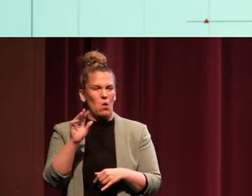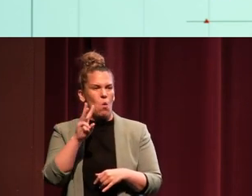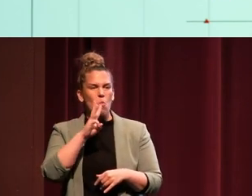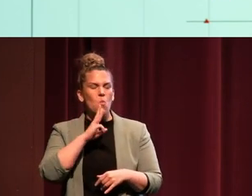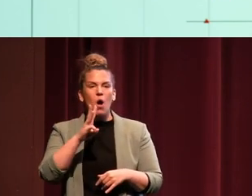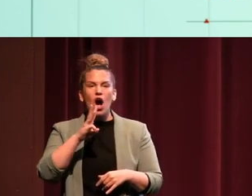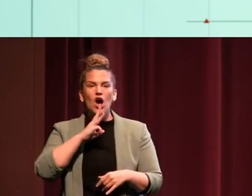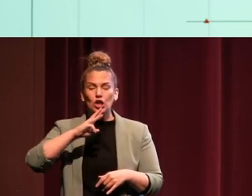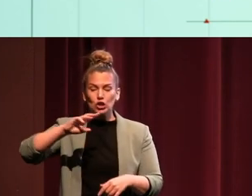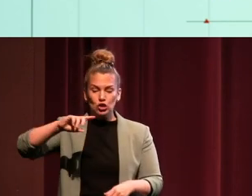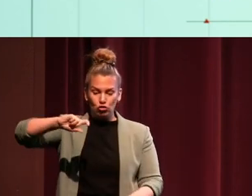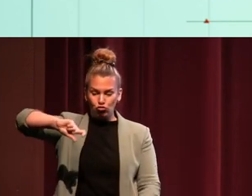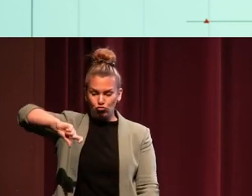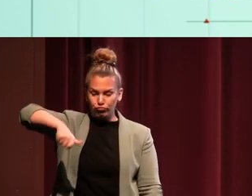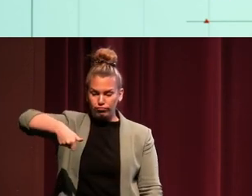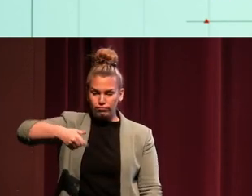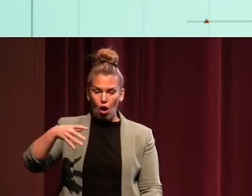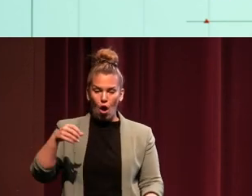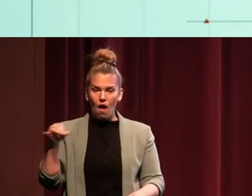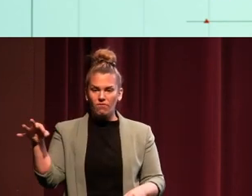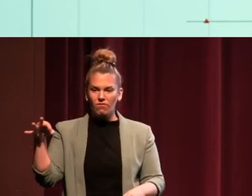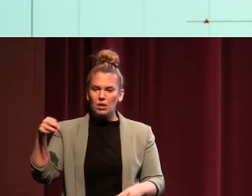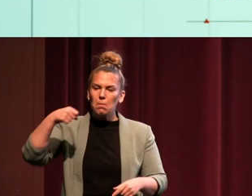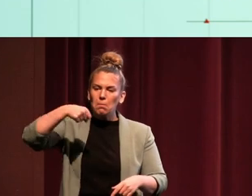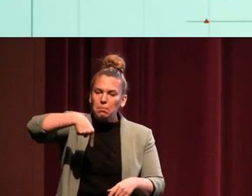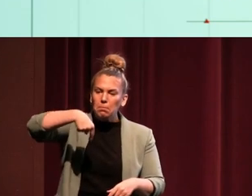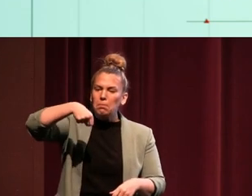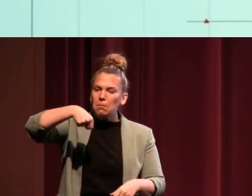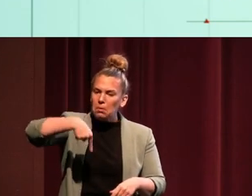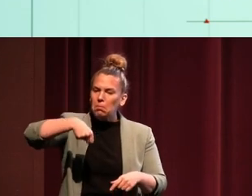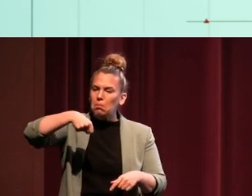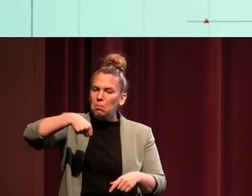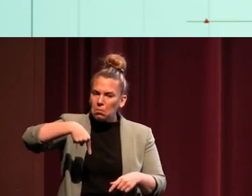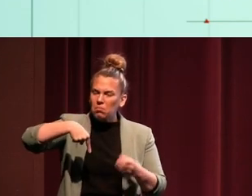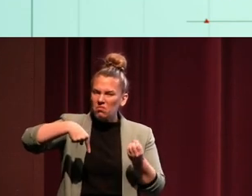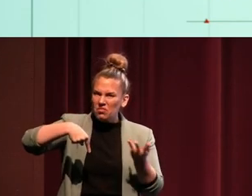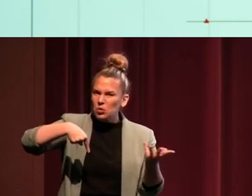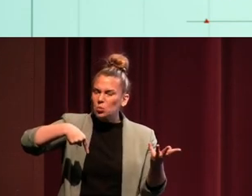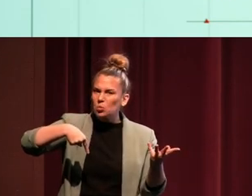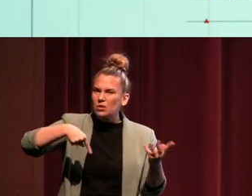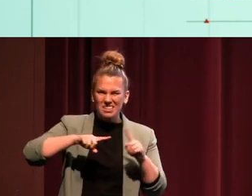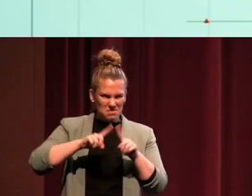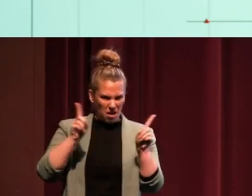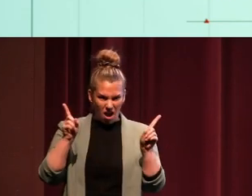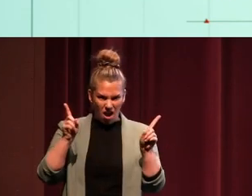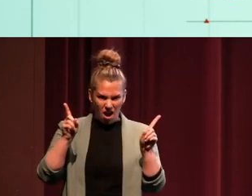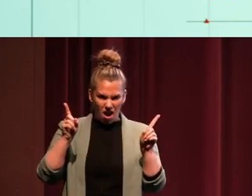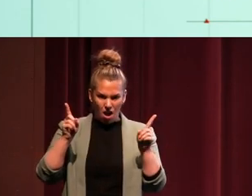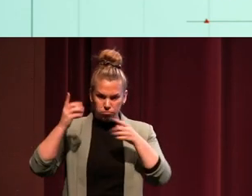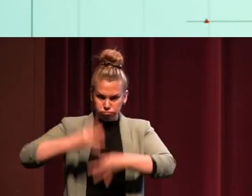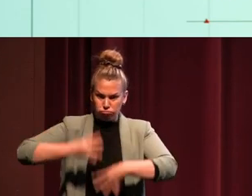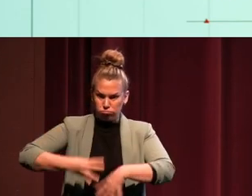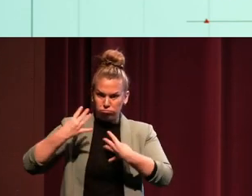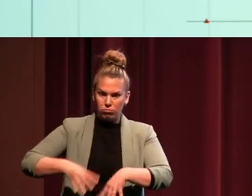from a faucet. There were a few little drips, drip, drip, but fire